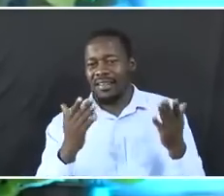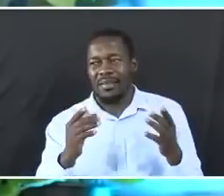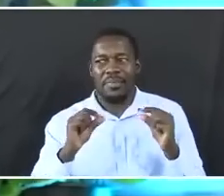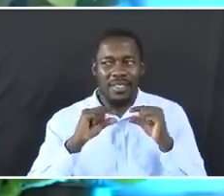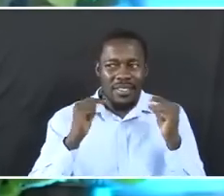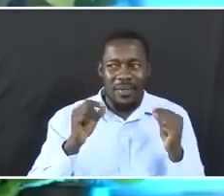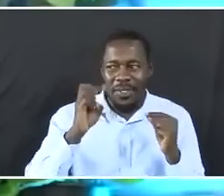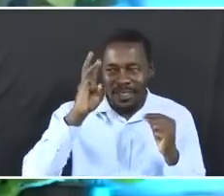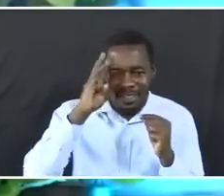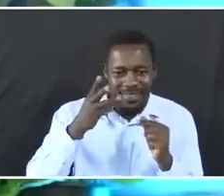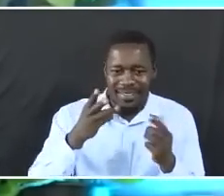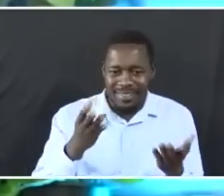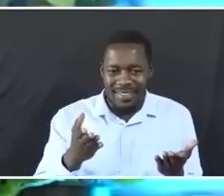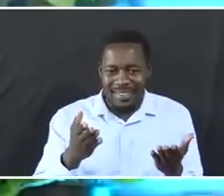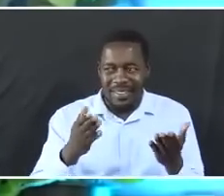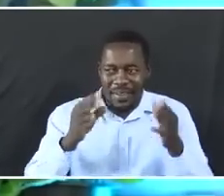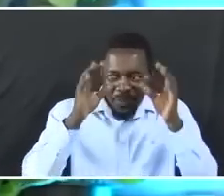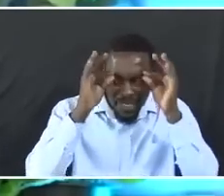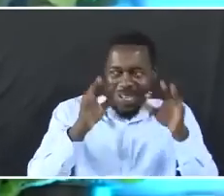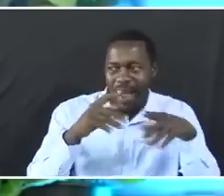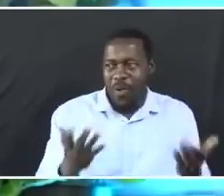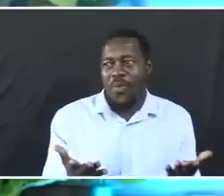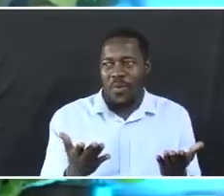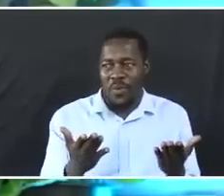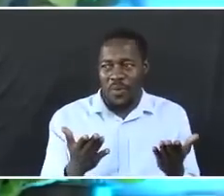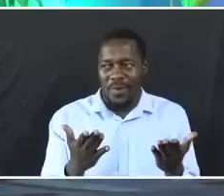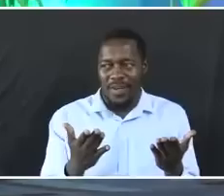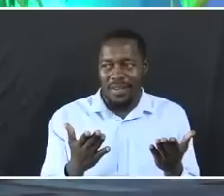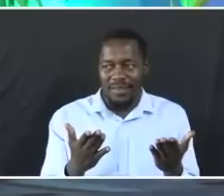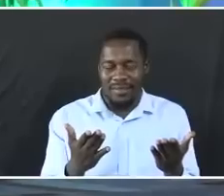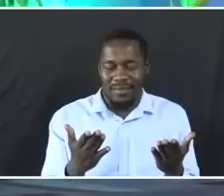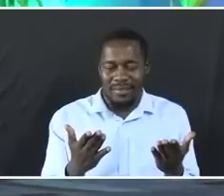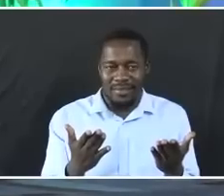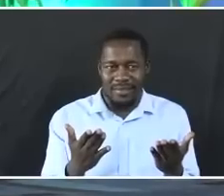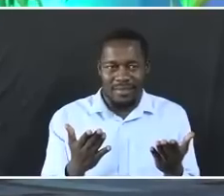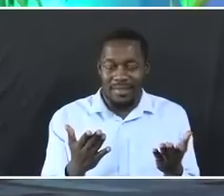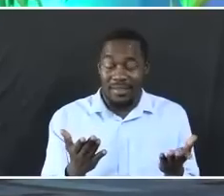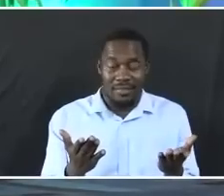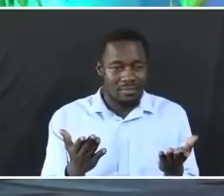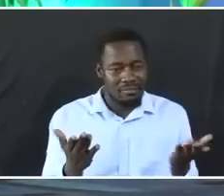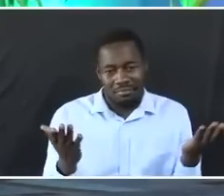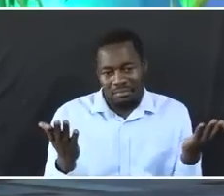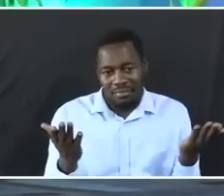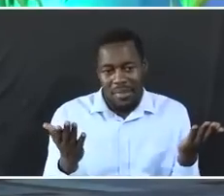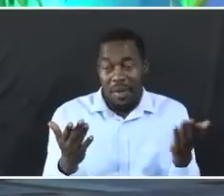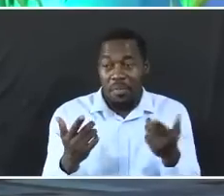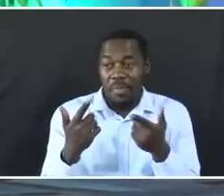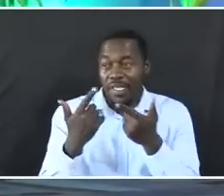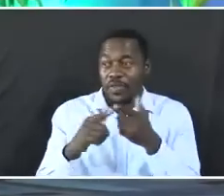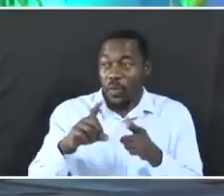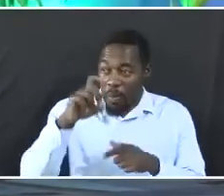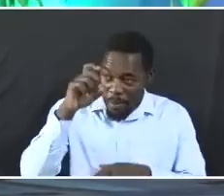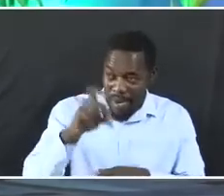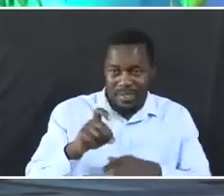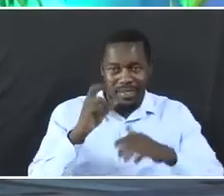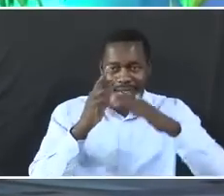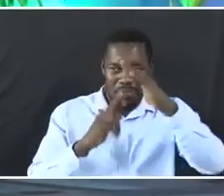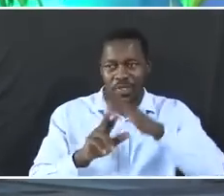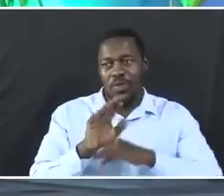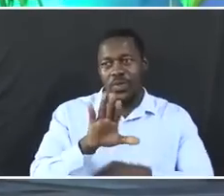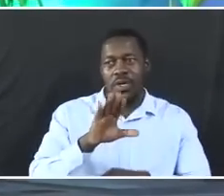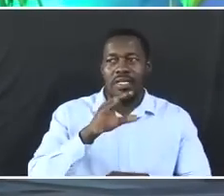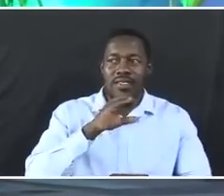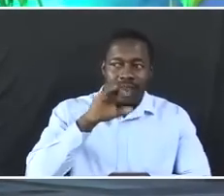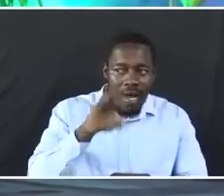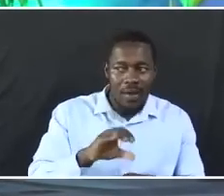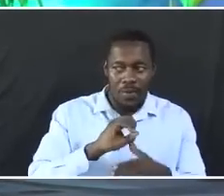choice. Just the same way God respects our choices so much that he allows their results to stand